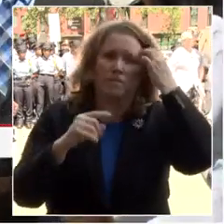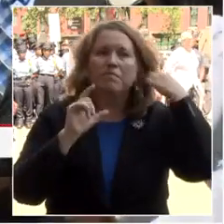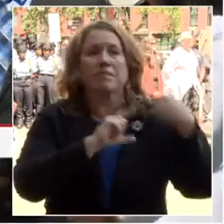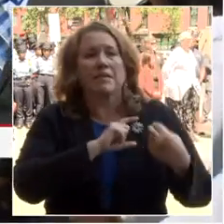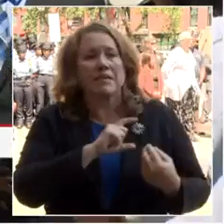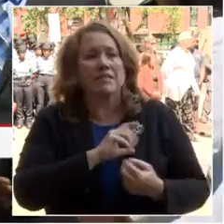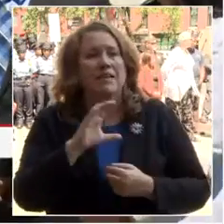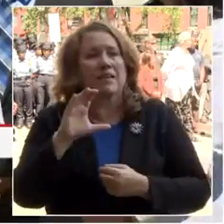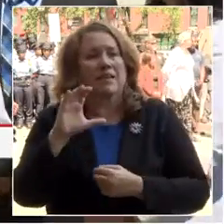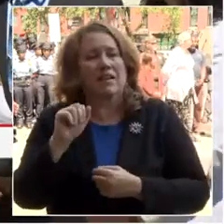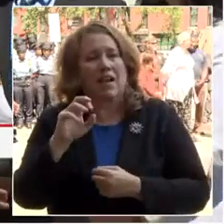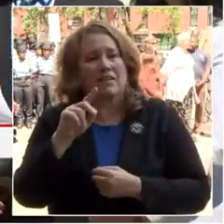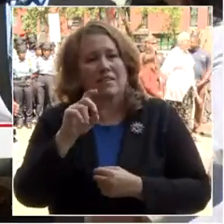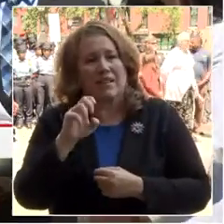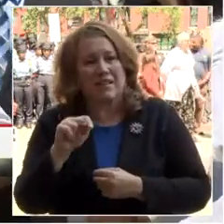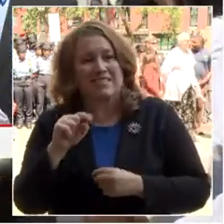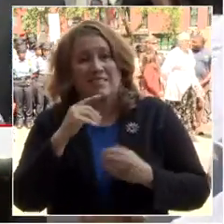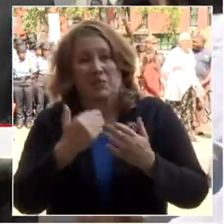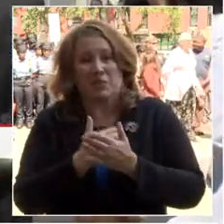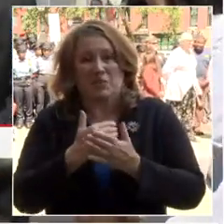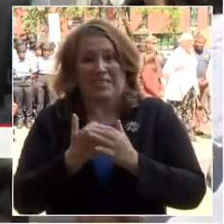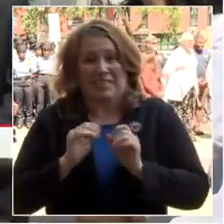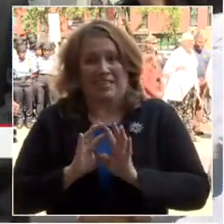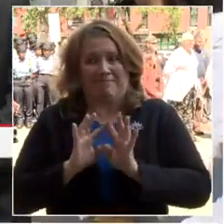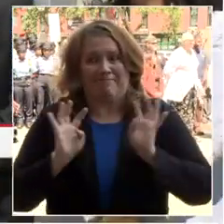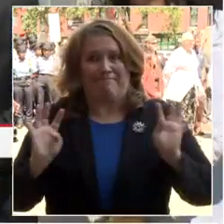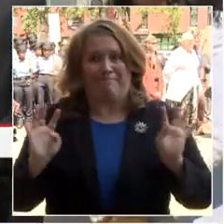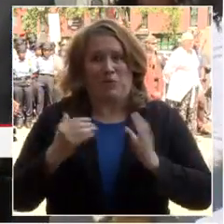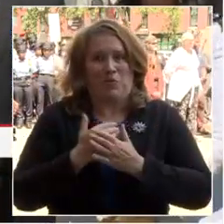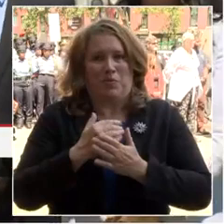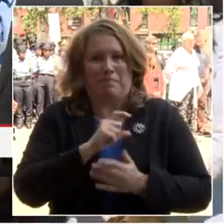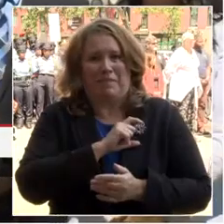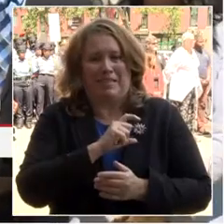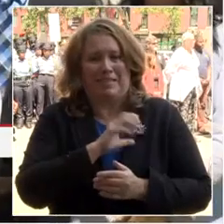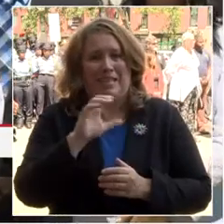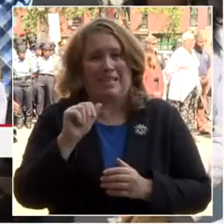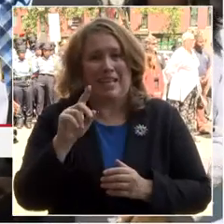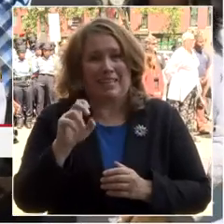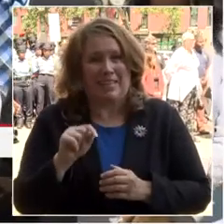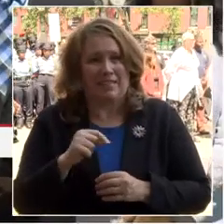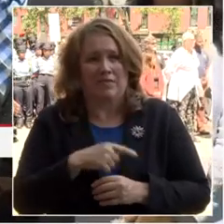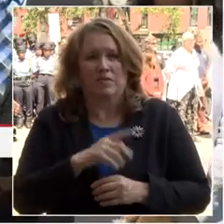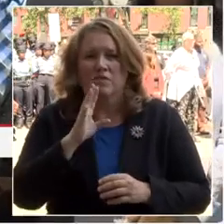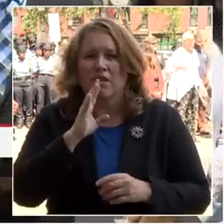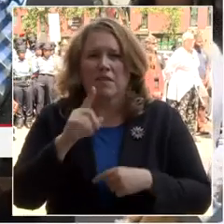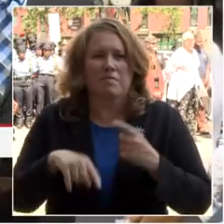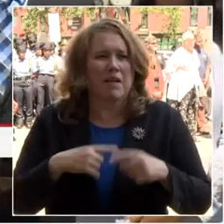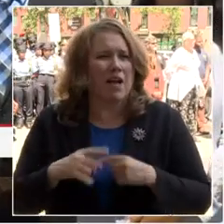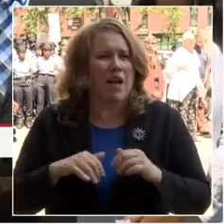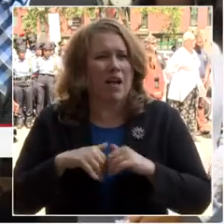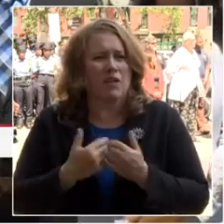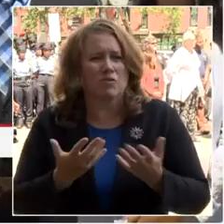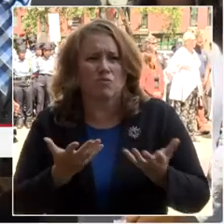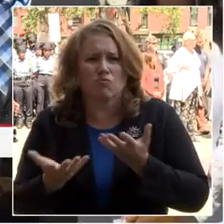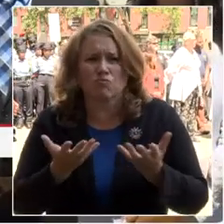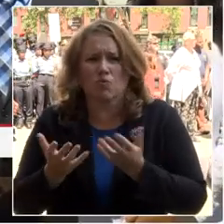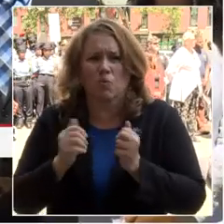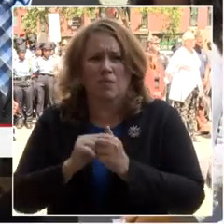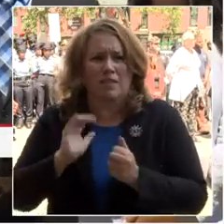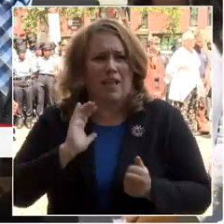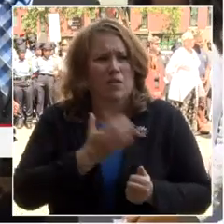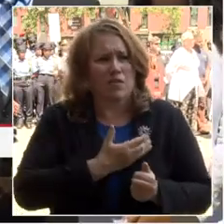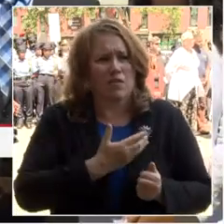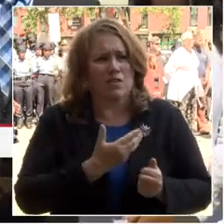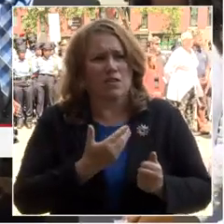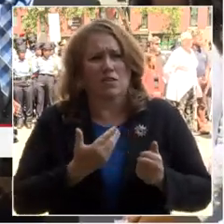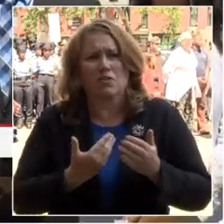there. So as we talk about opportunities and things that young people are engaged in our city, there's never a better time to join your nation's capital